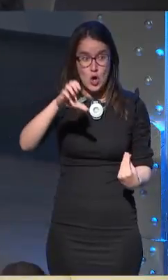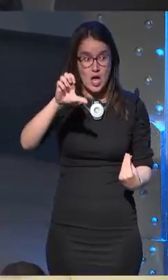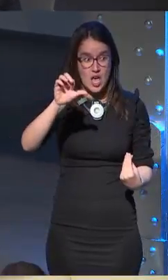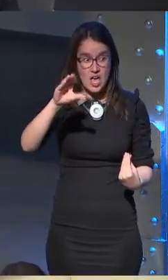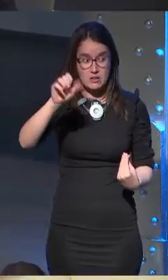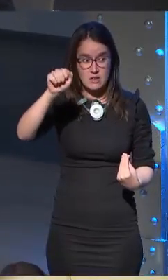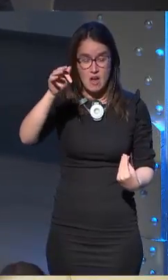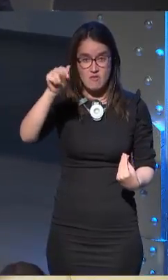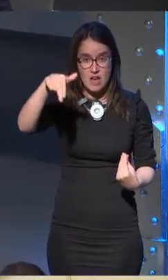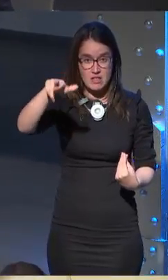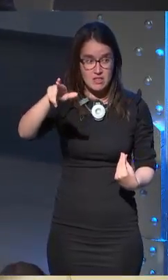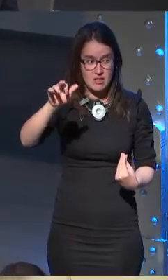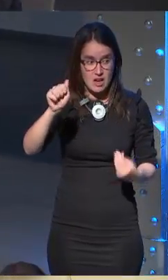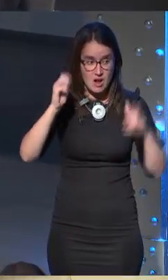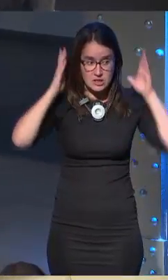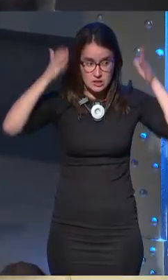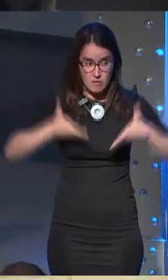But they both work.